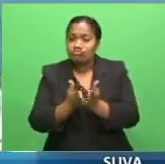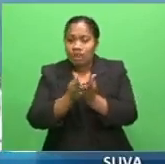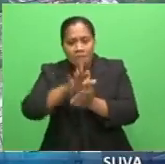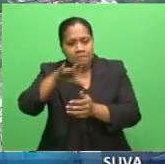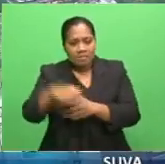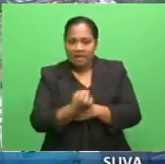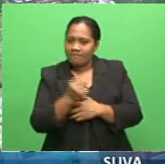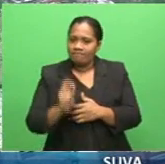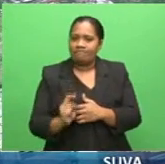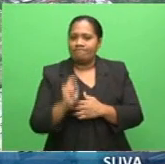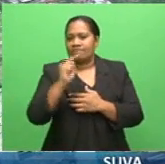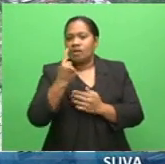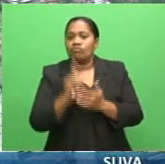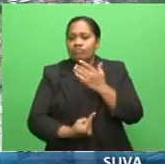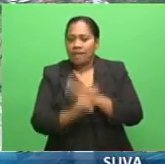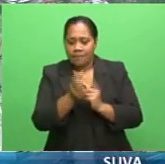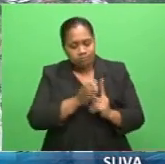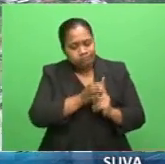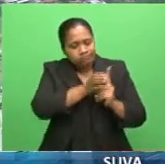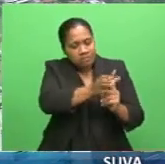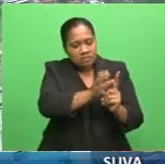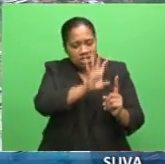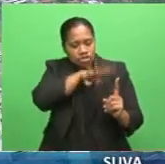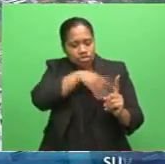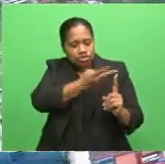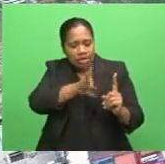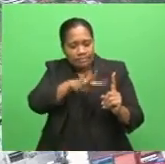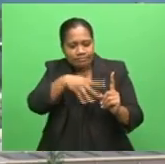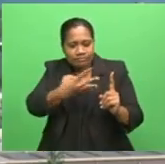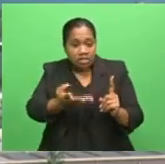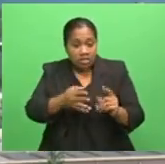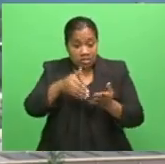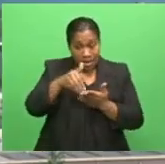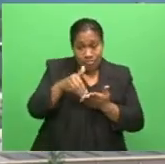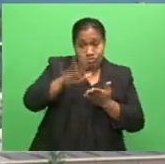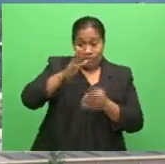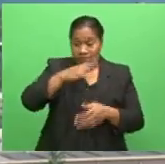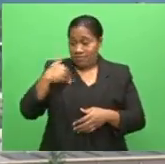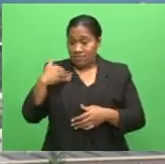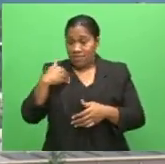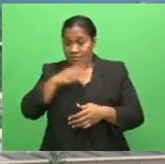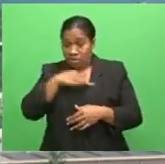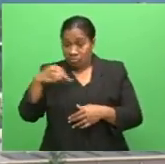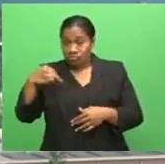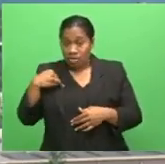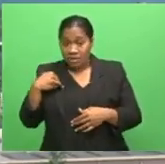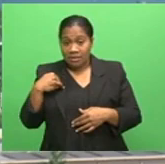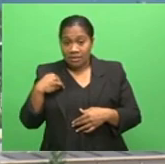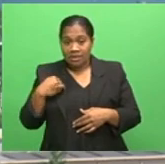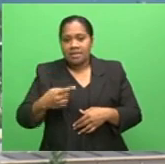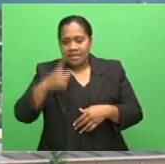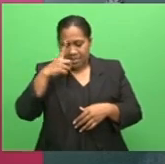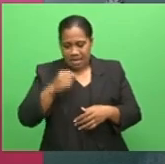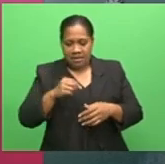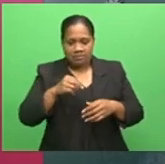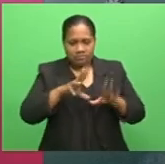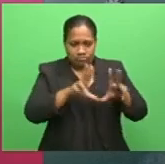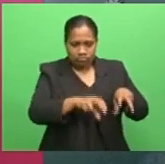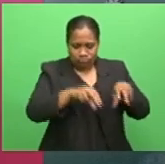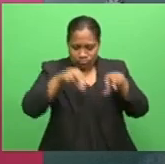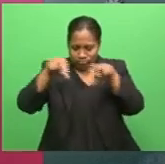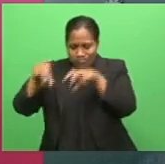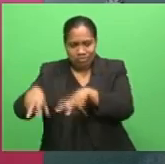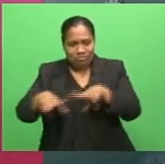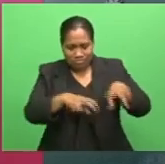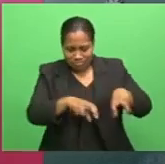necessary quarantine checks and only after receiving approval from the Health Ministry are allowed to offload the containers. There